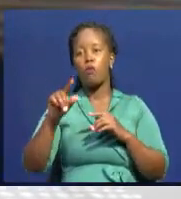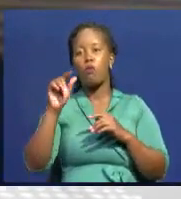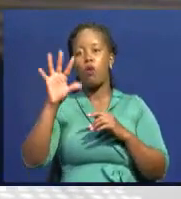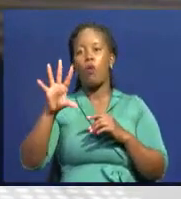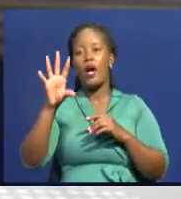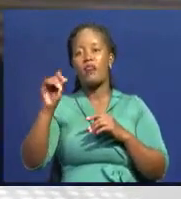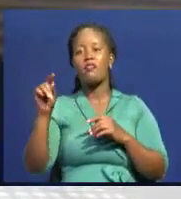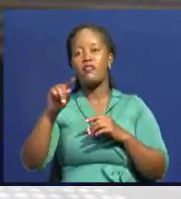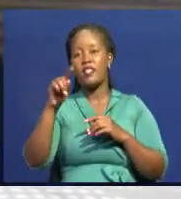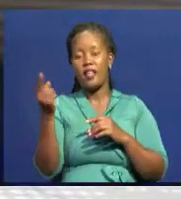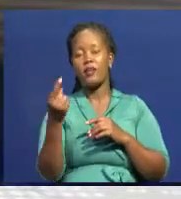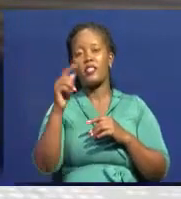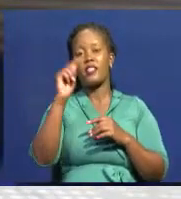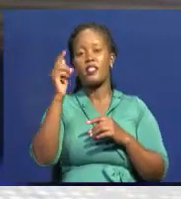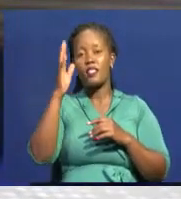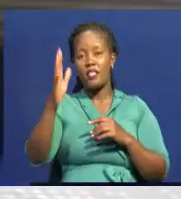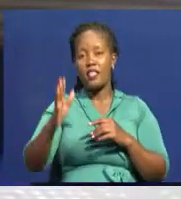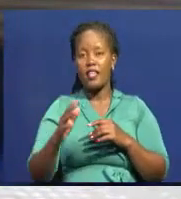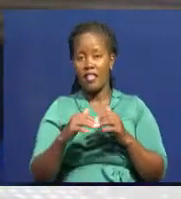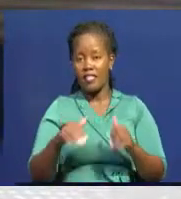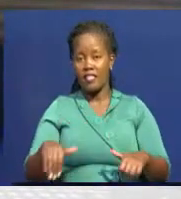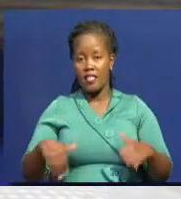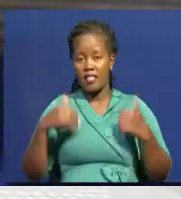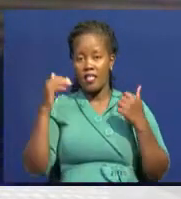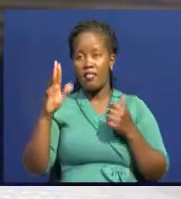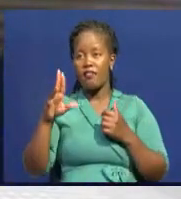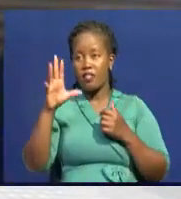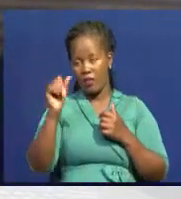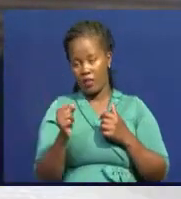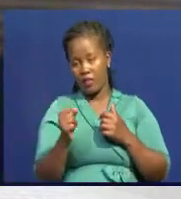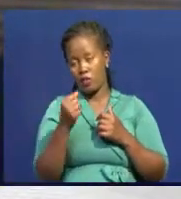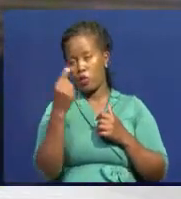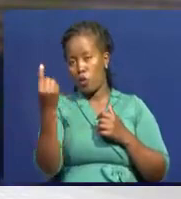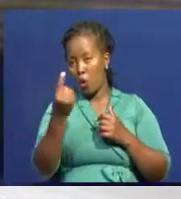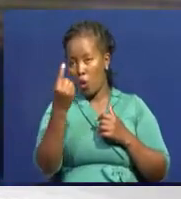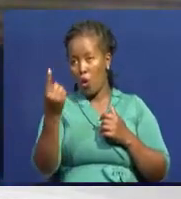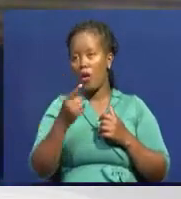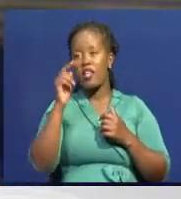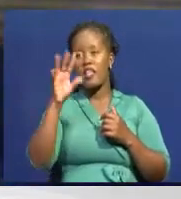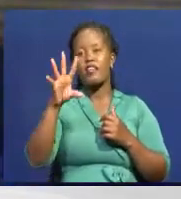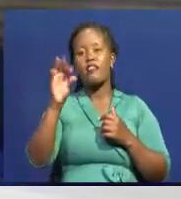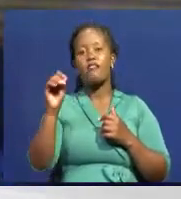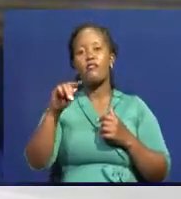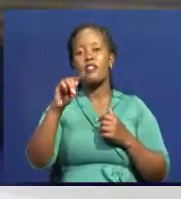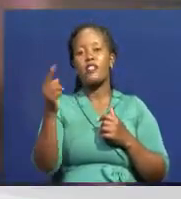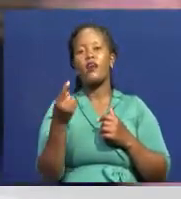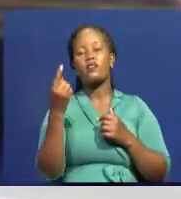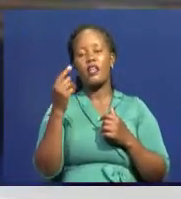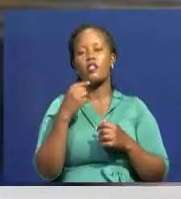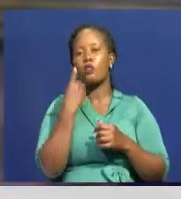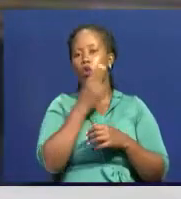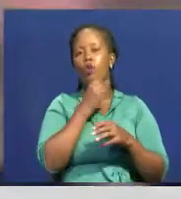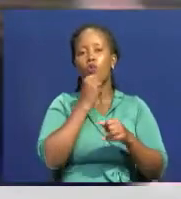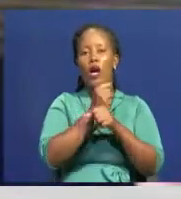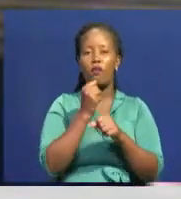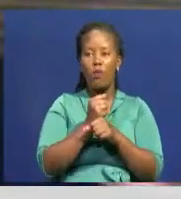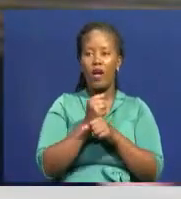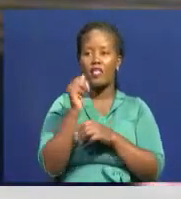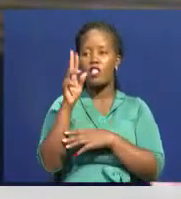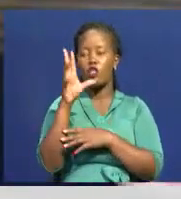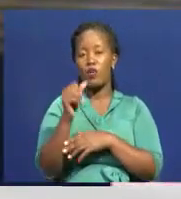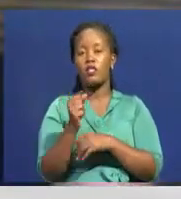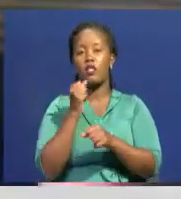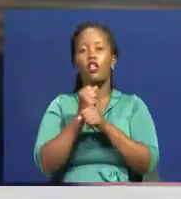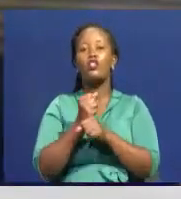who live in the US, about 50,000 of those have worked in the US in jobs that